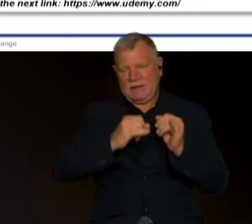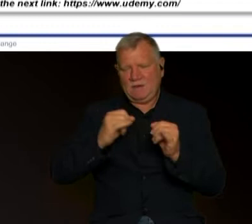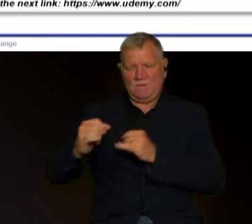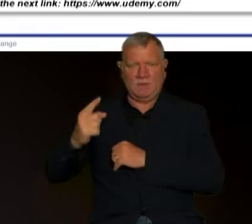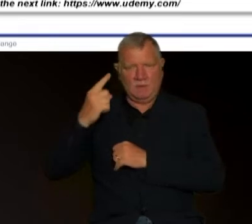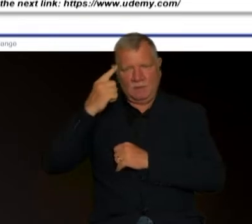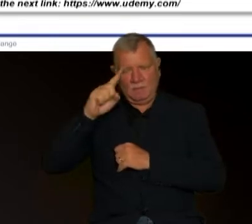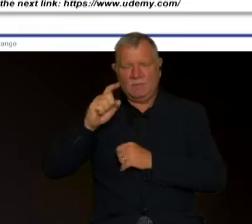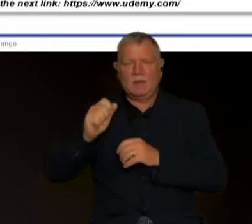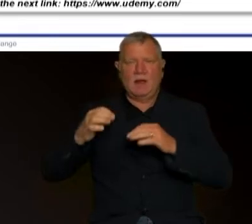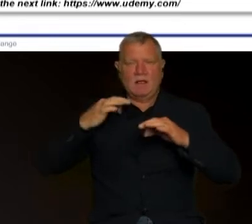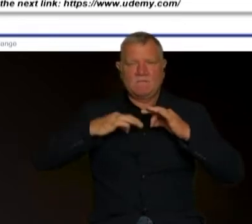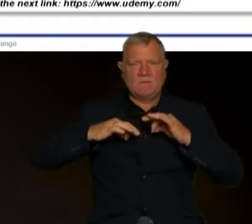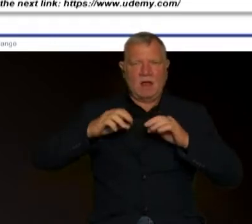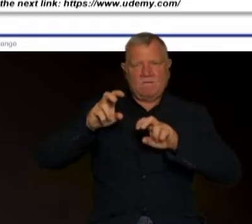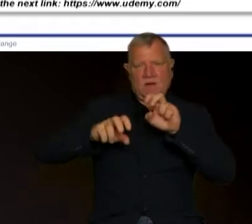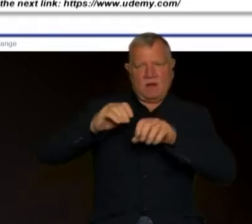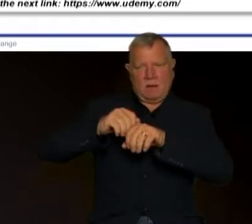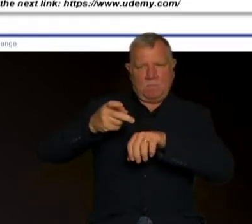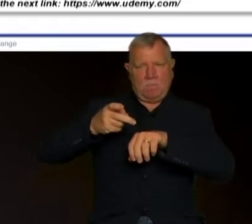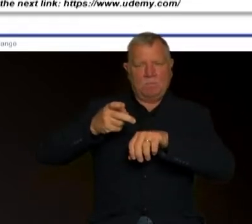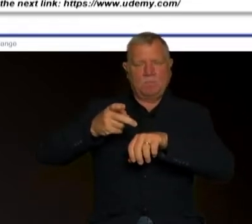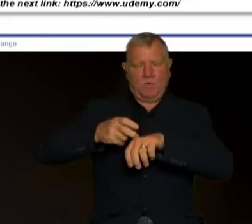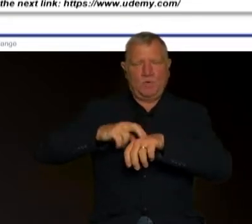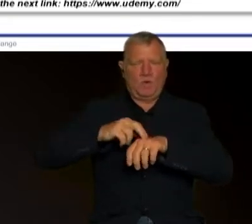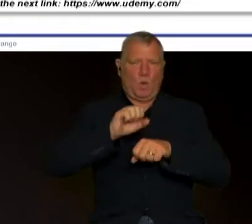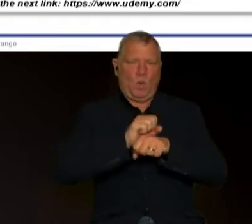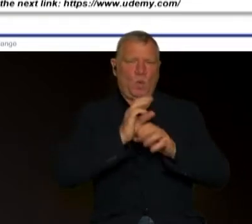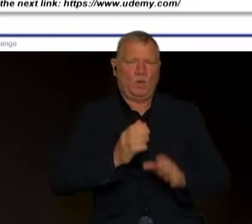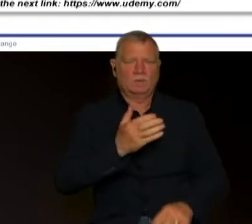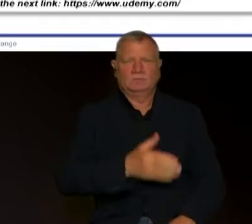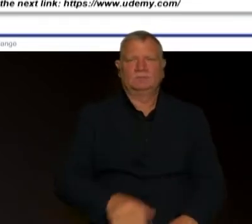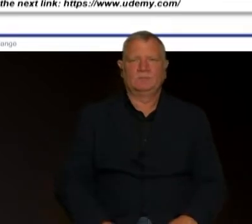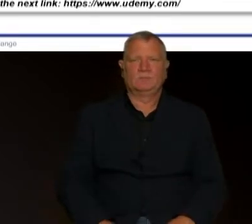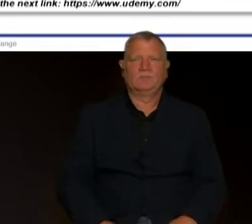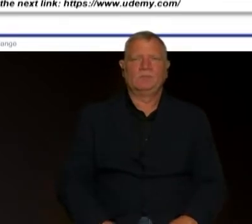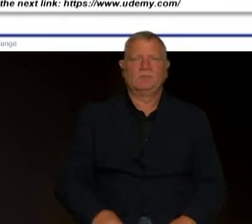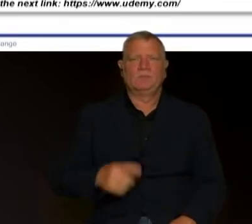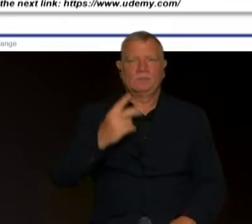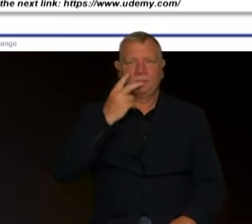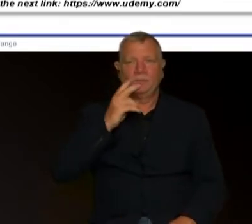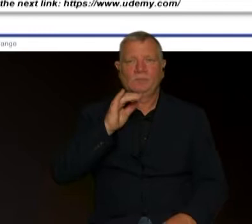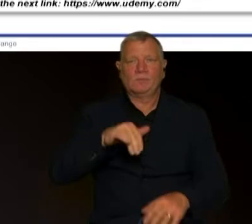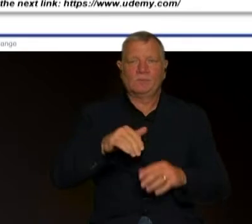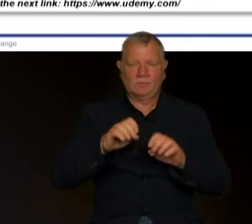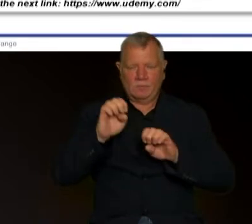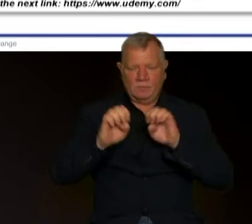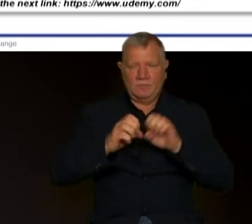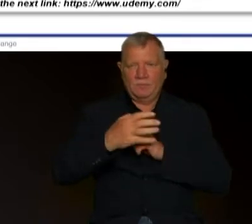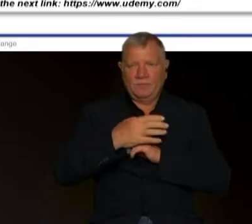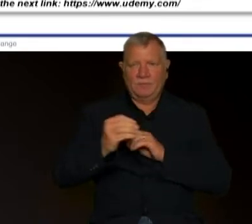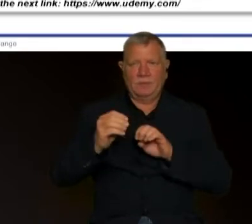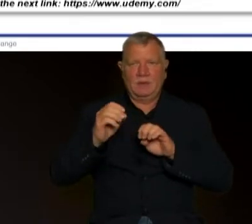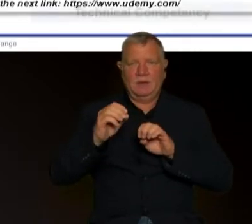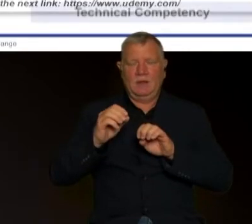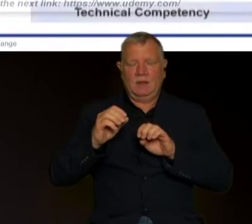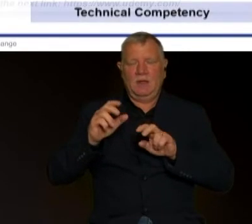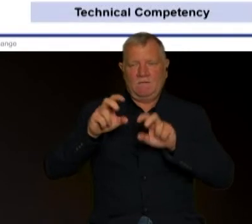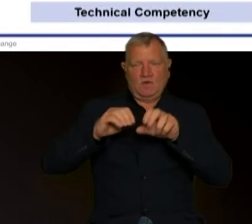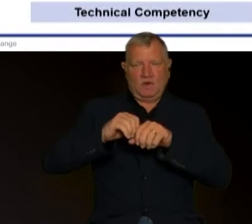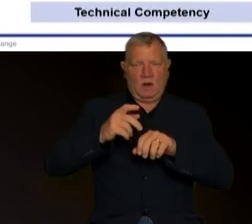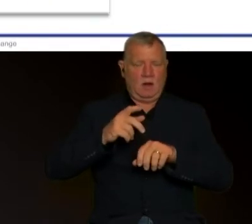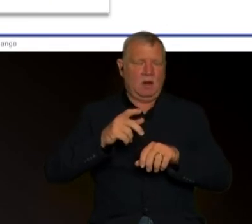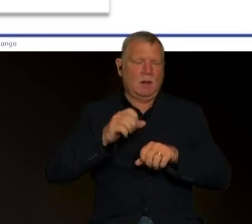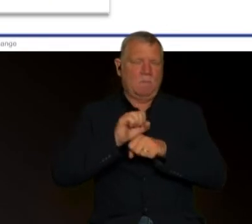to individualize and invest in public employees. Here we're innovating a lot